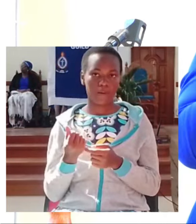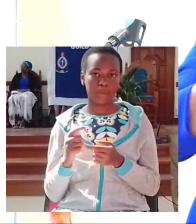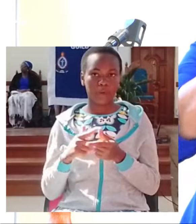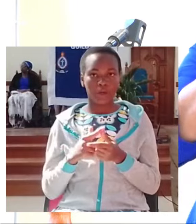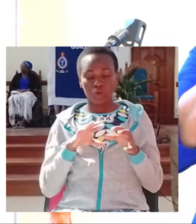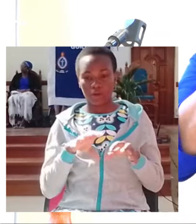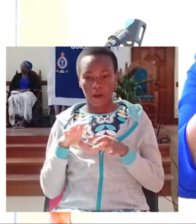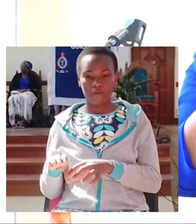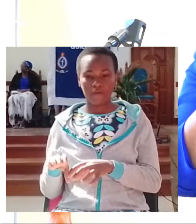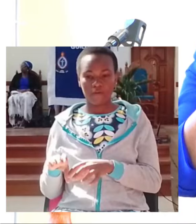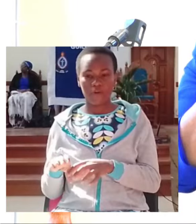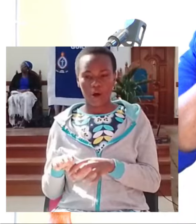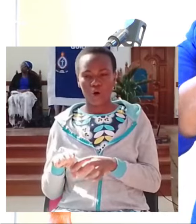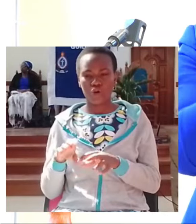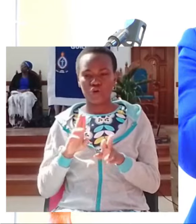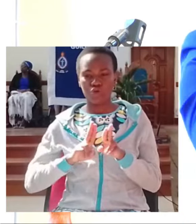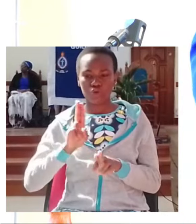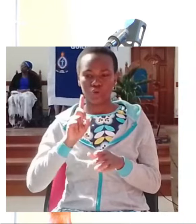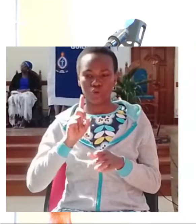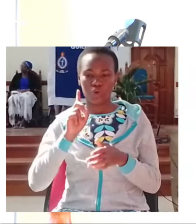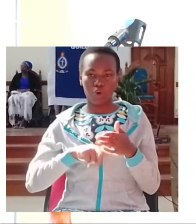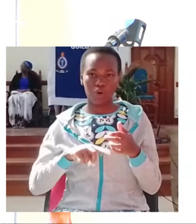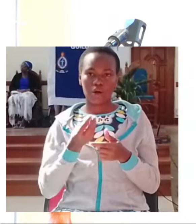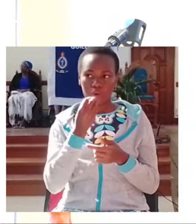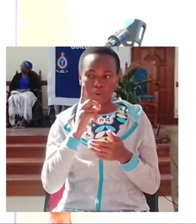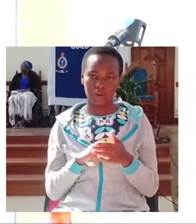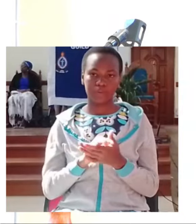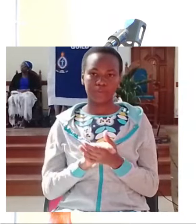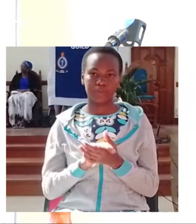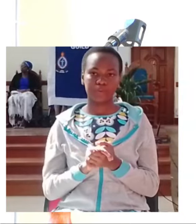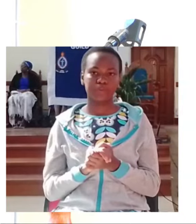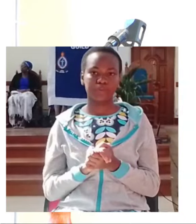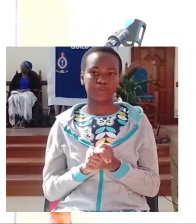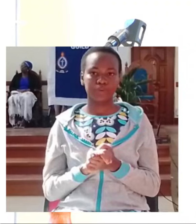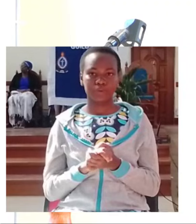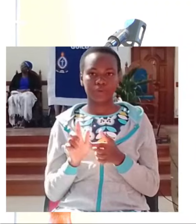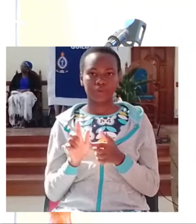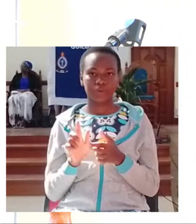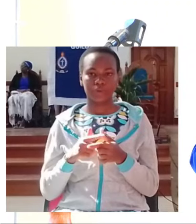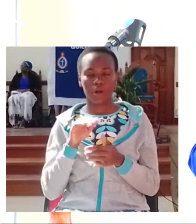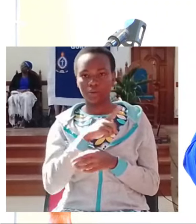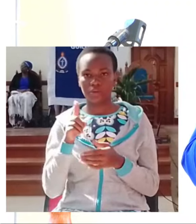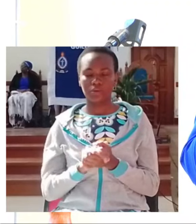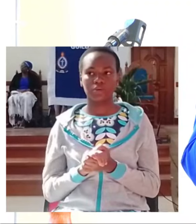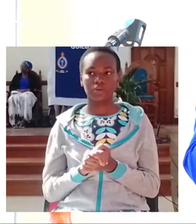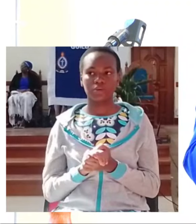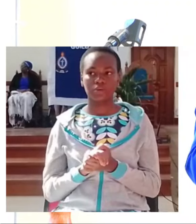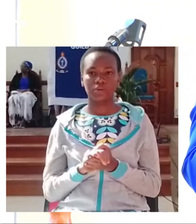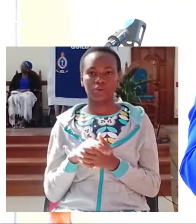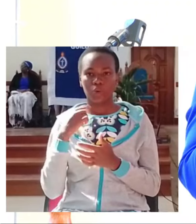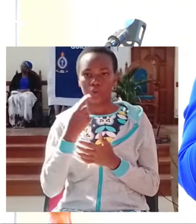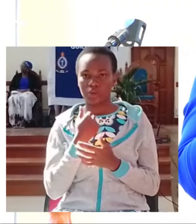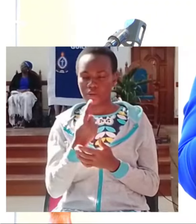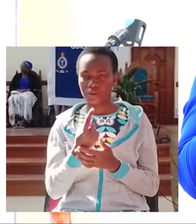Unasumbuka utavaa nini? Unasumbuka utakula nini? Let me ask you, Who